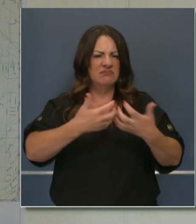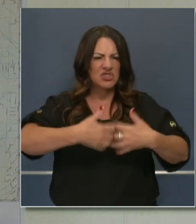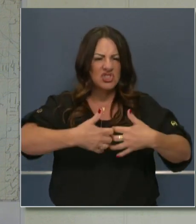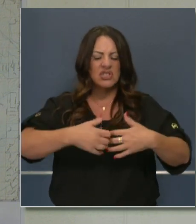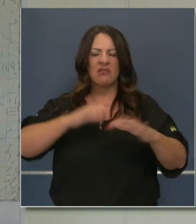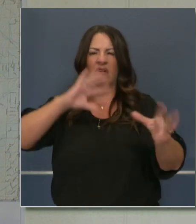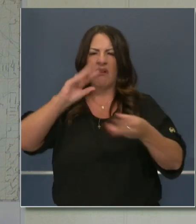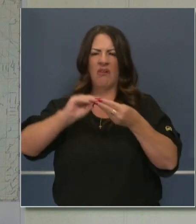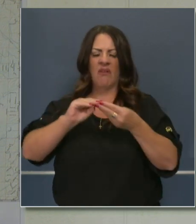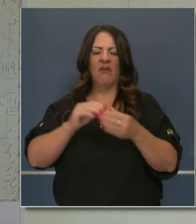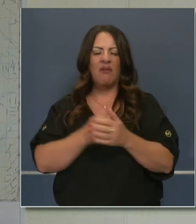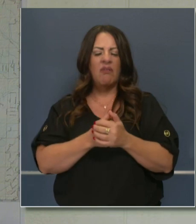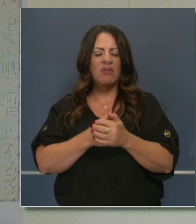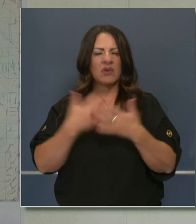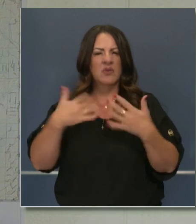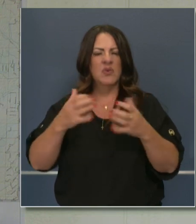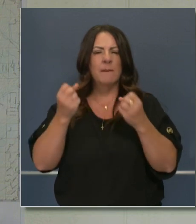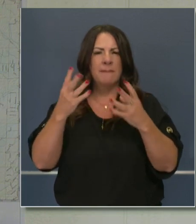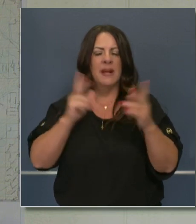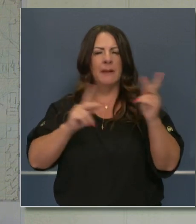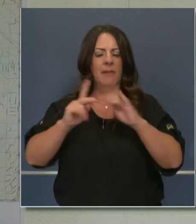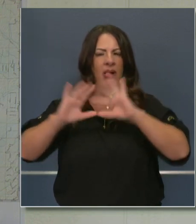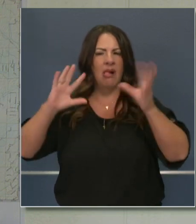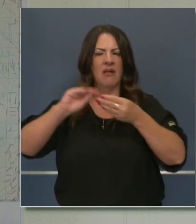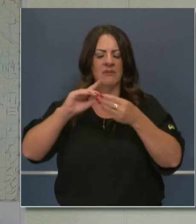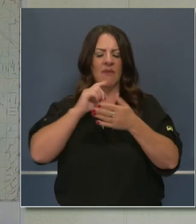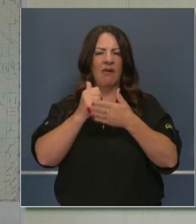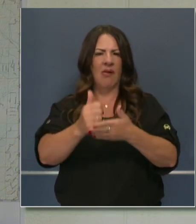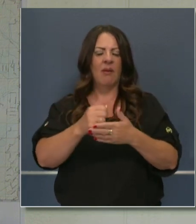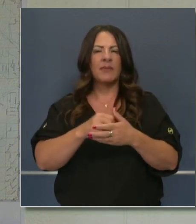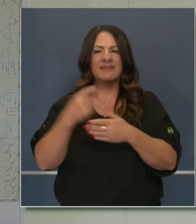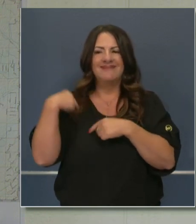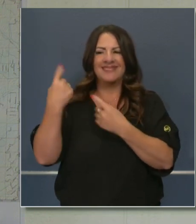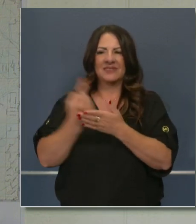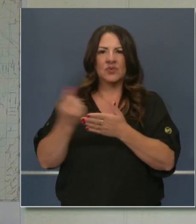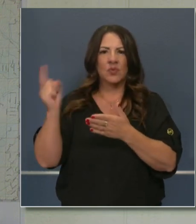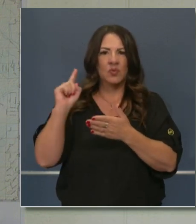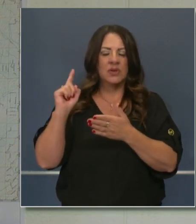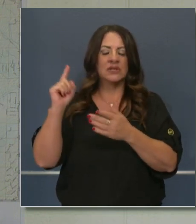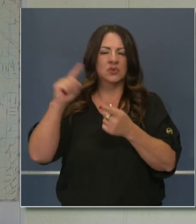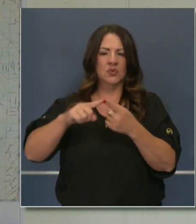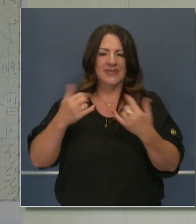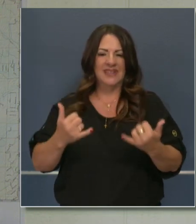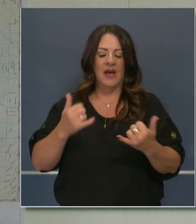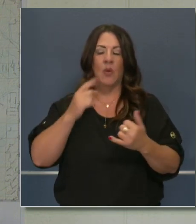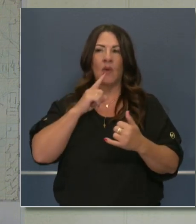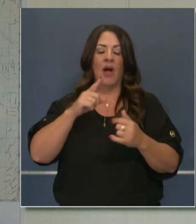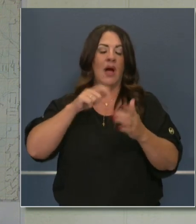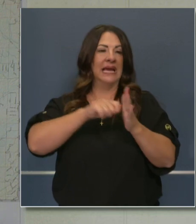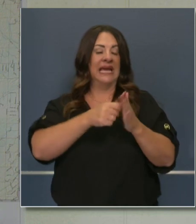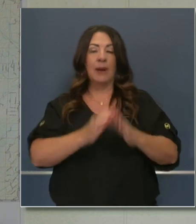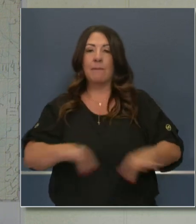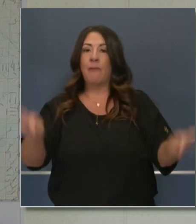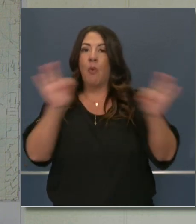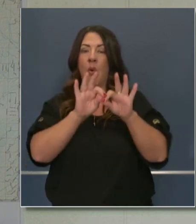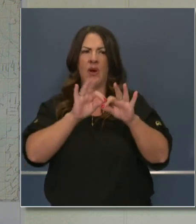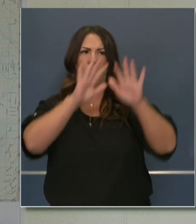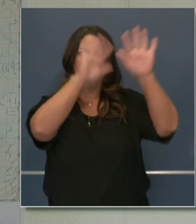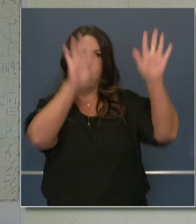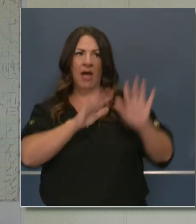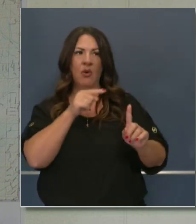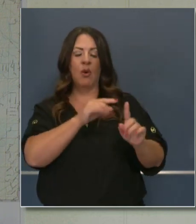1,762. As I've been talking about all last week and over the weekend, the weather really has been a key factor for us in where we're at with the